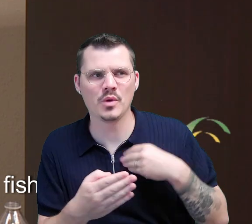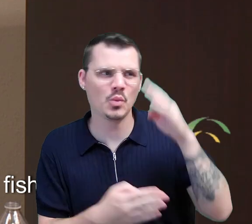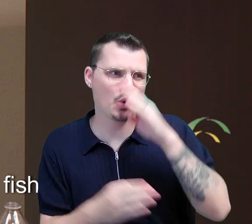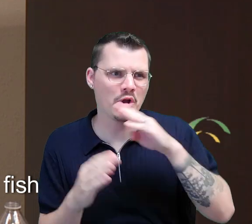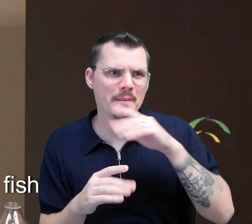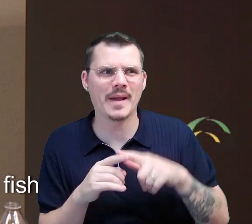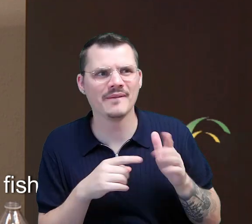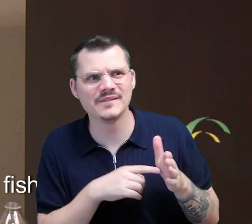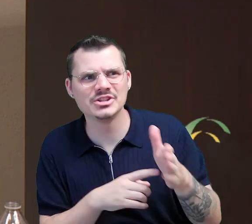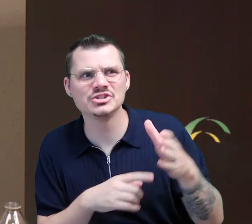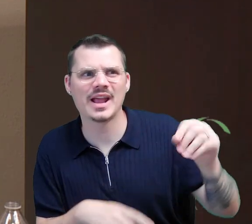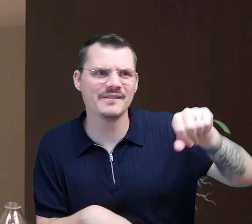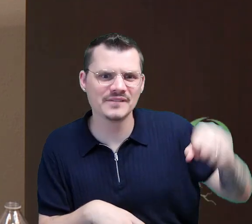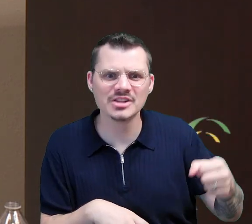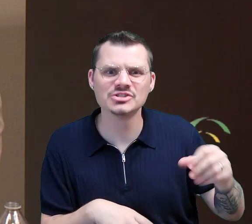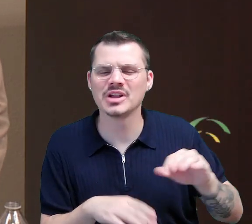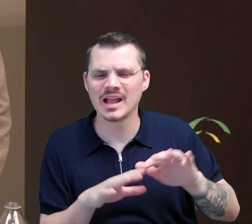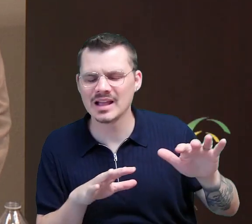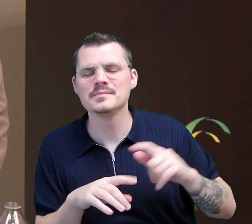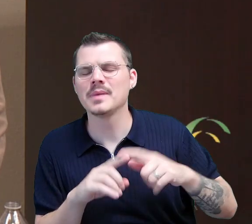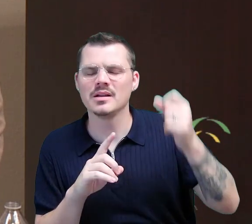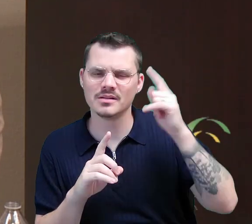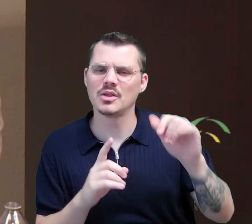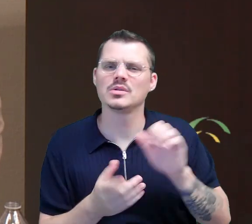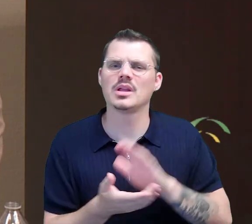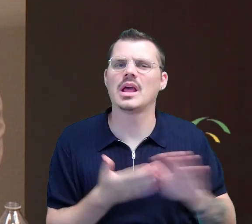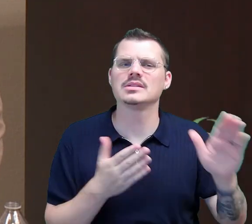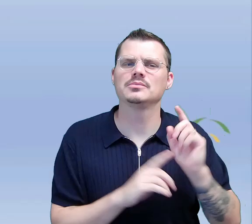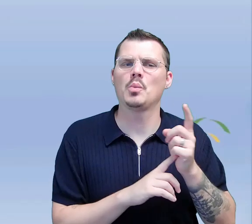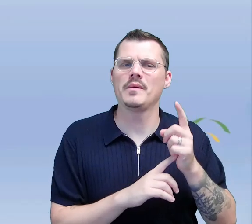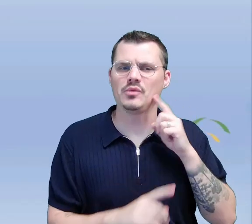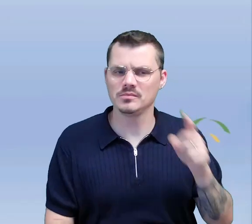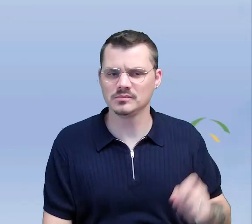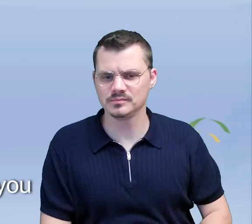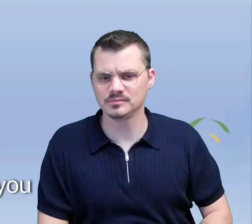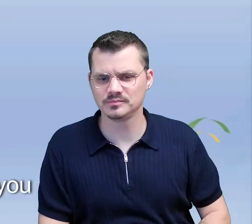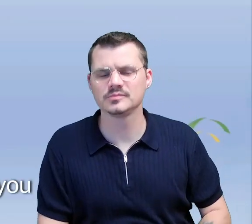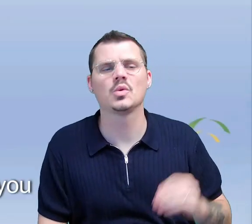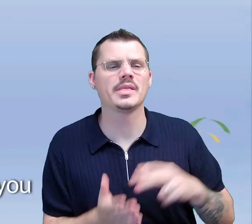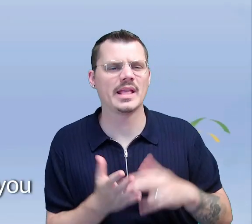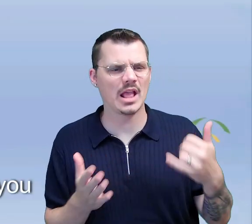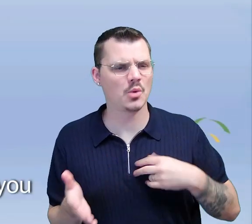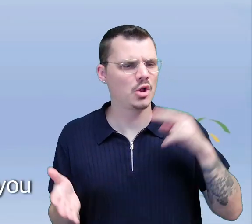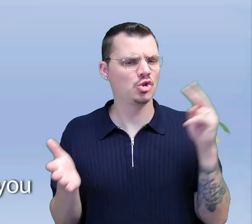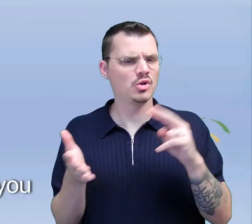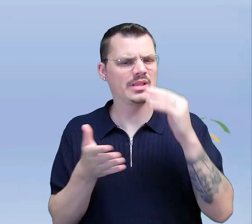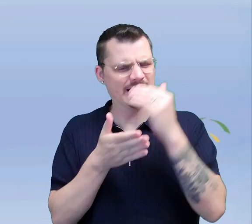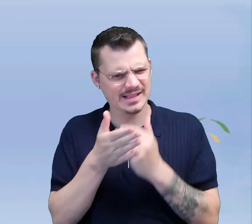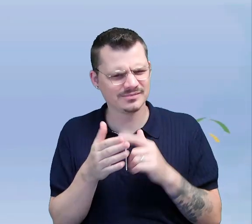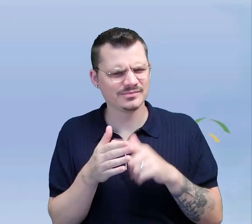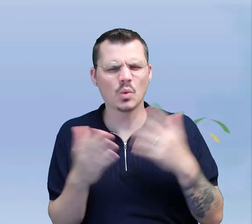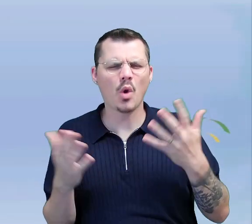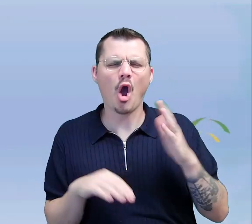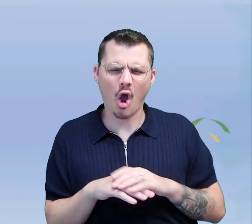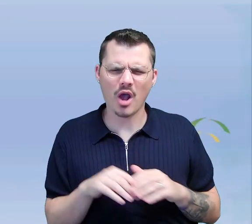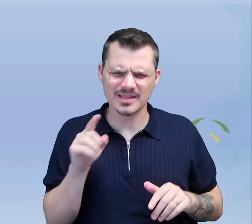worried so much about the fish. But it was a really nice moment. So then we look at the list and say, what